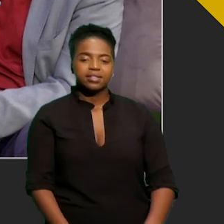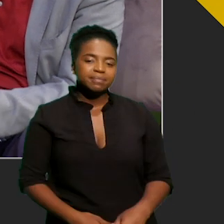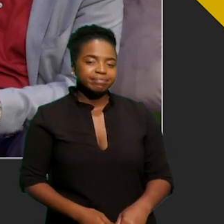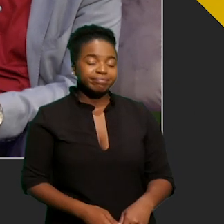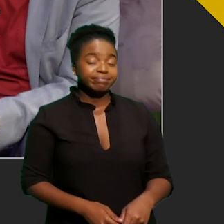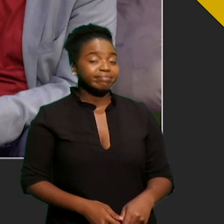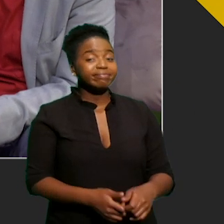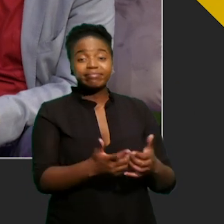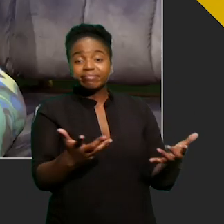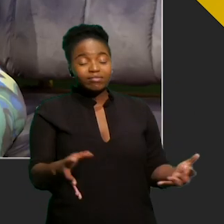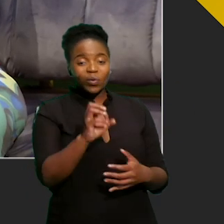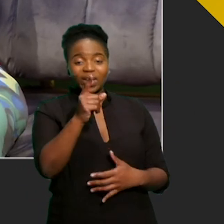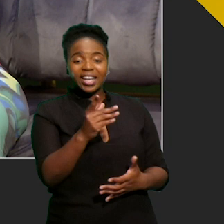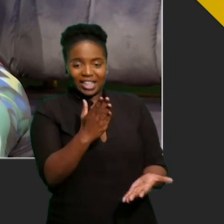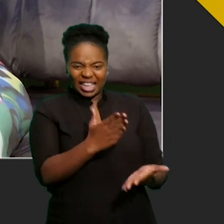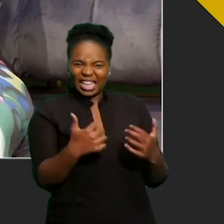back,